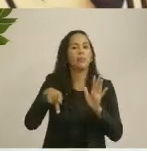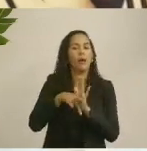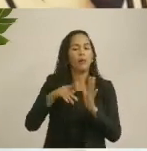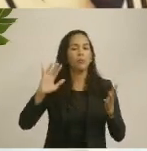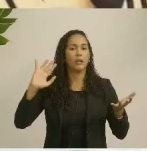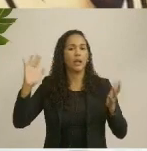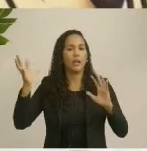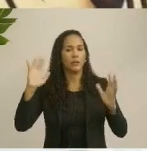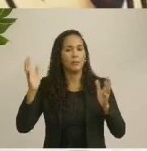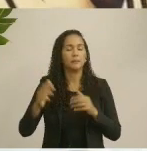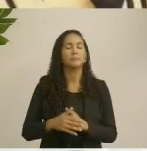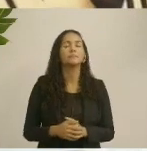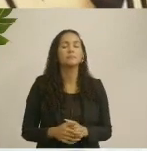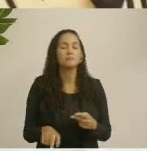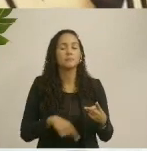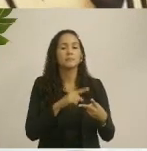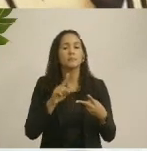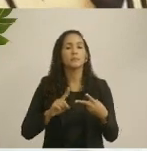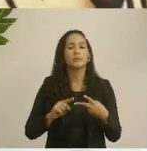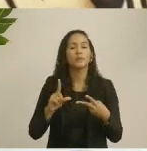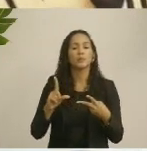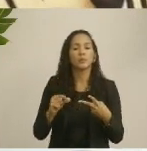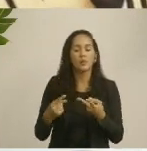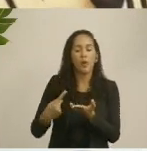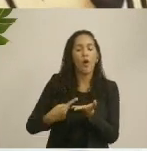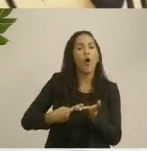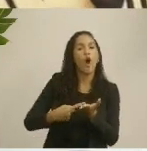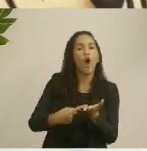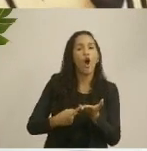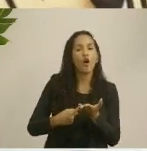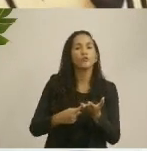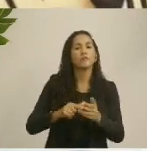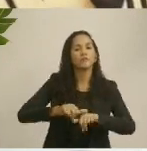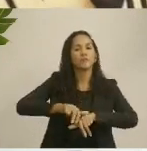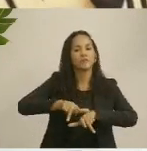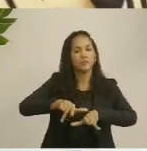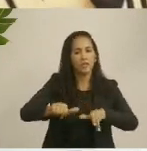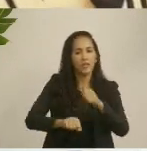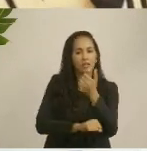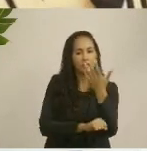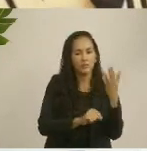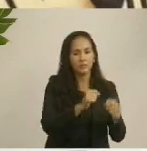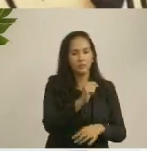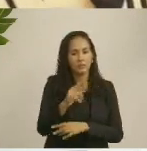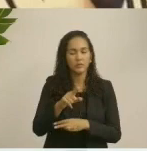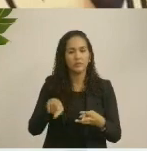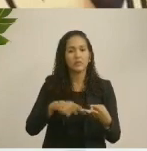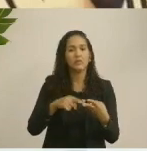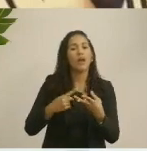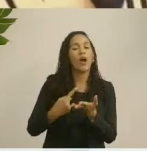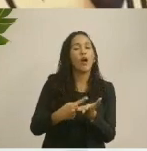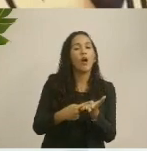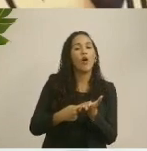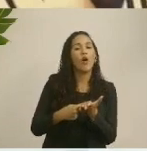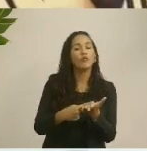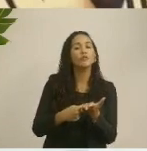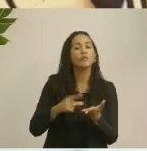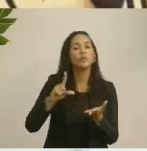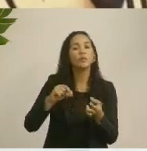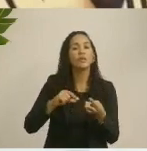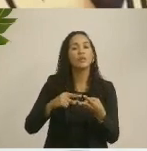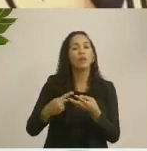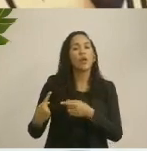on Biological Diversity; and third, the UN Convention to Combat Desertification,